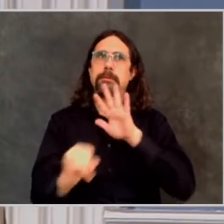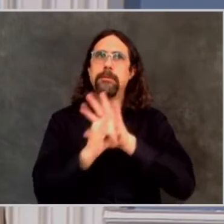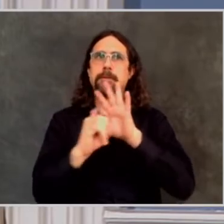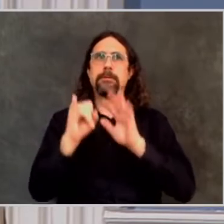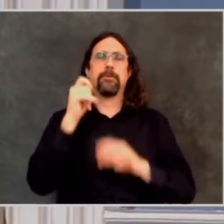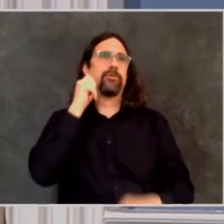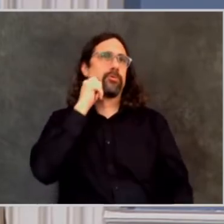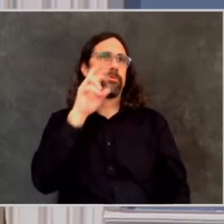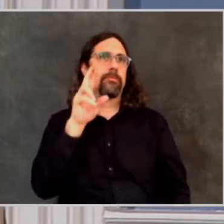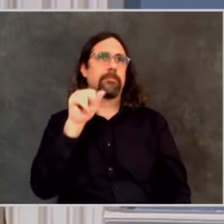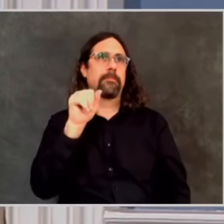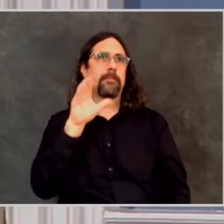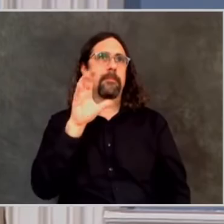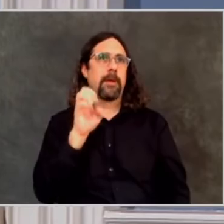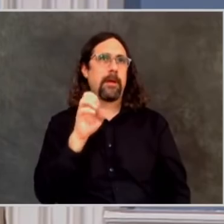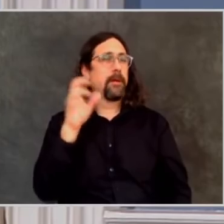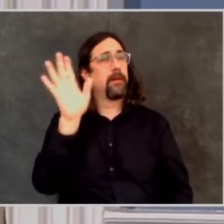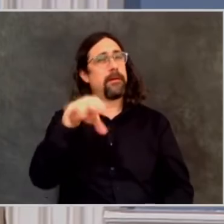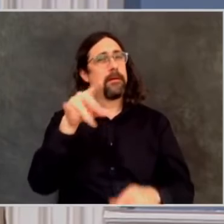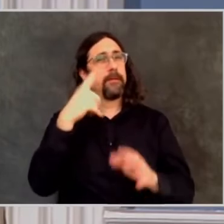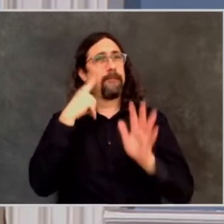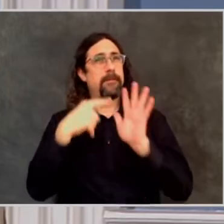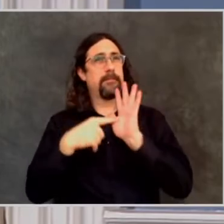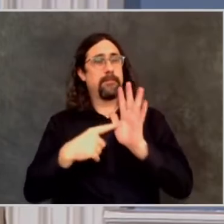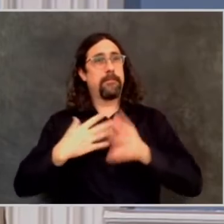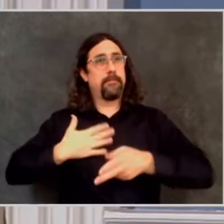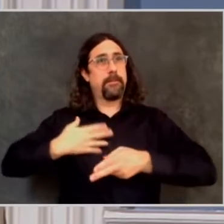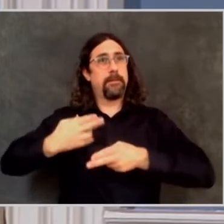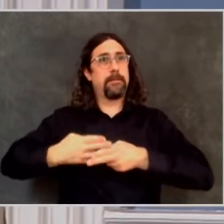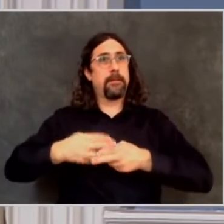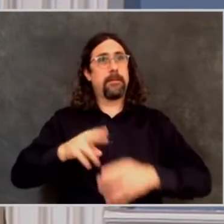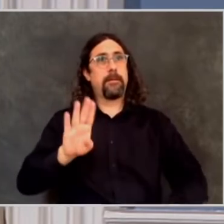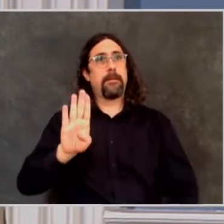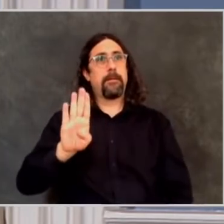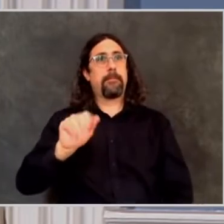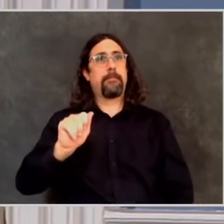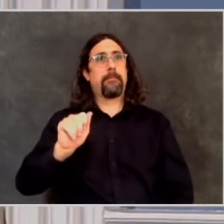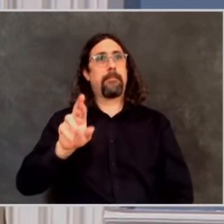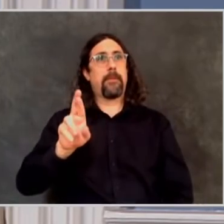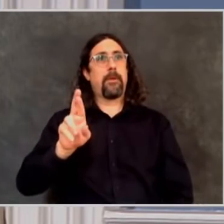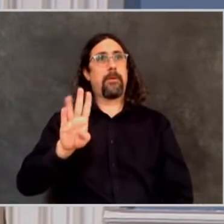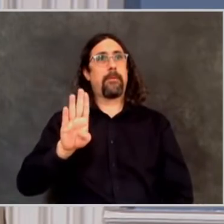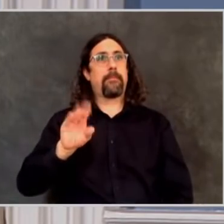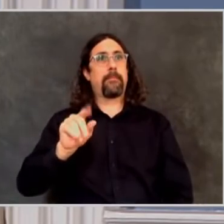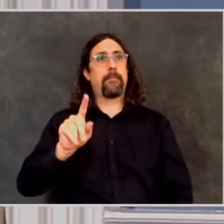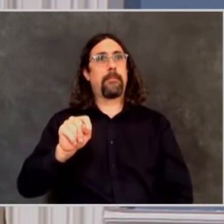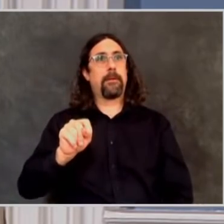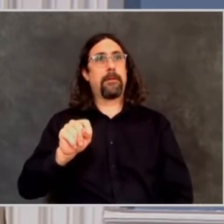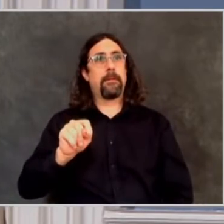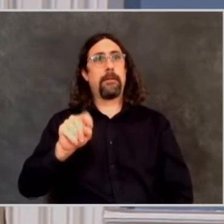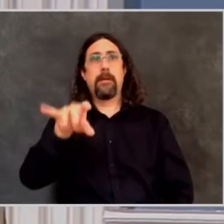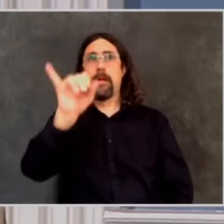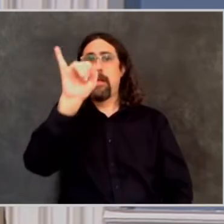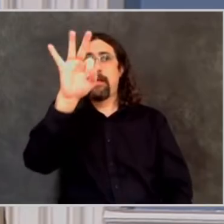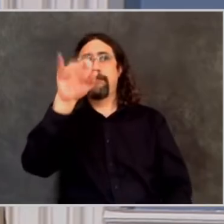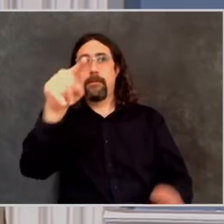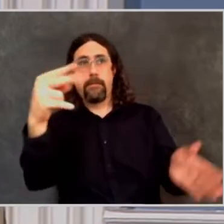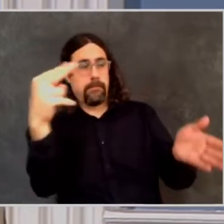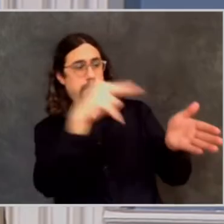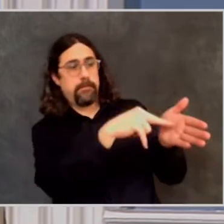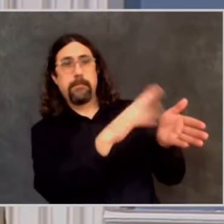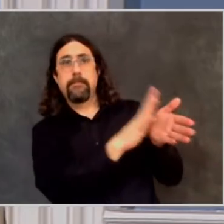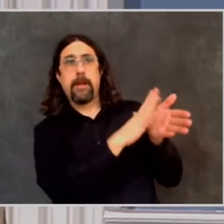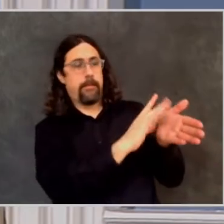anything, you might think that I was white, and I'm not white. And so there are inherent biases in how